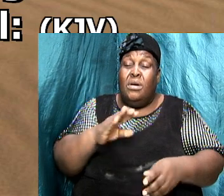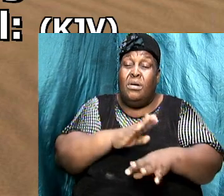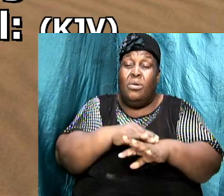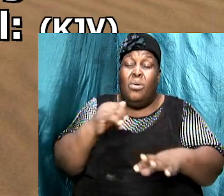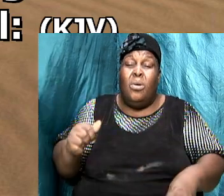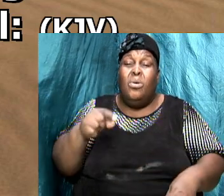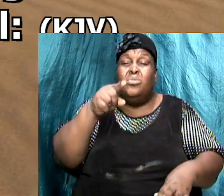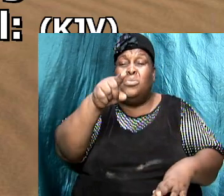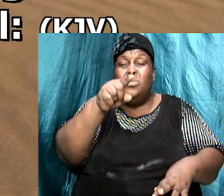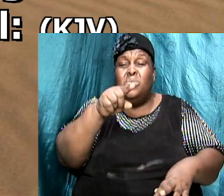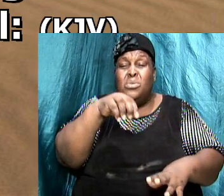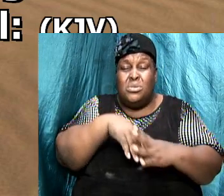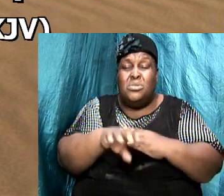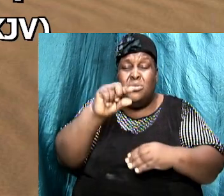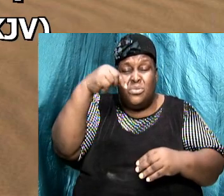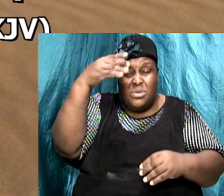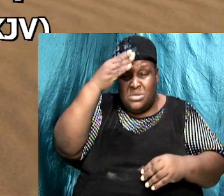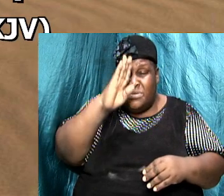gospel,